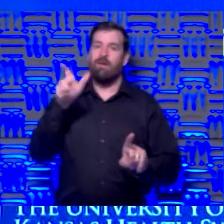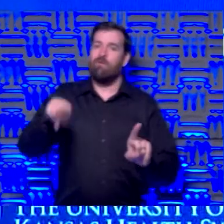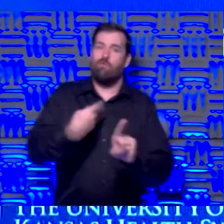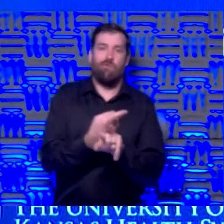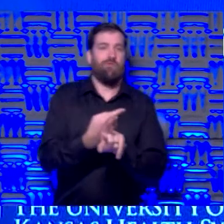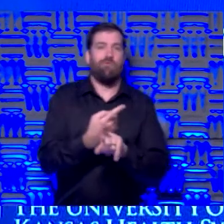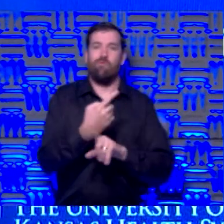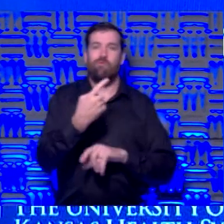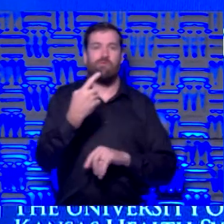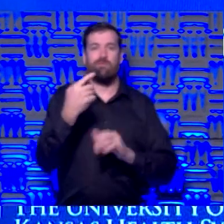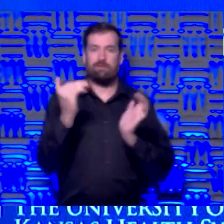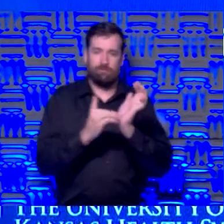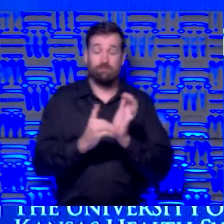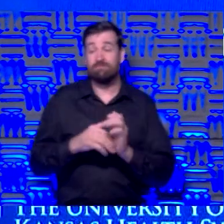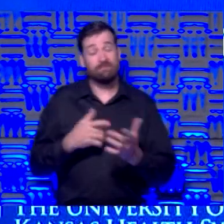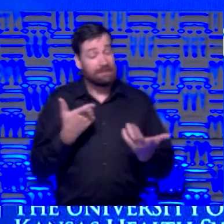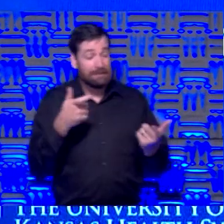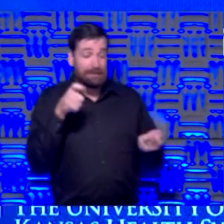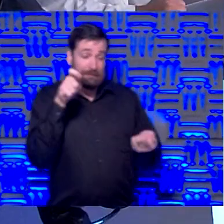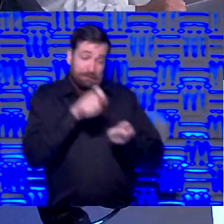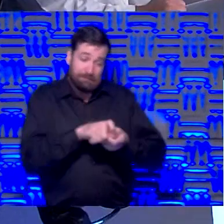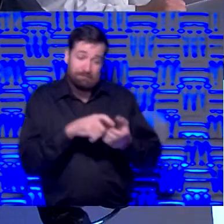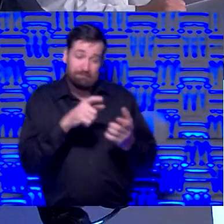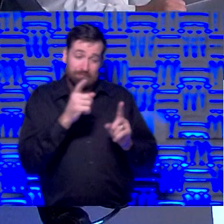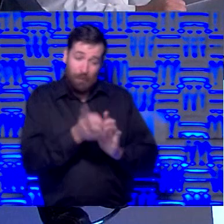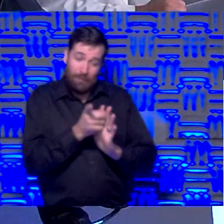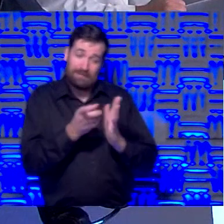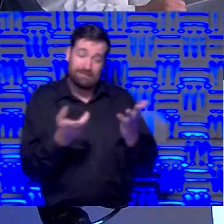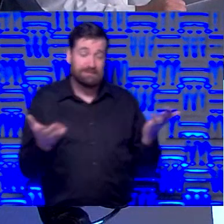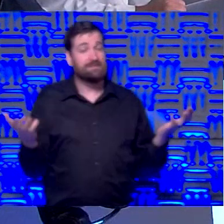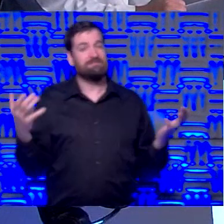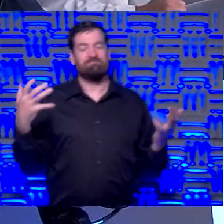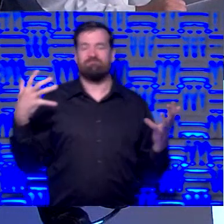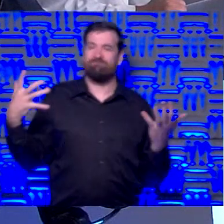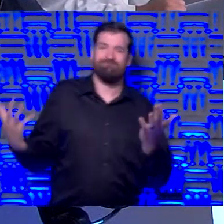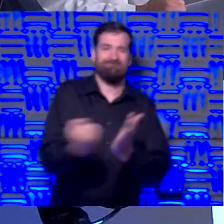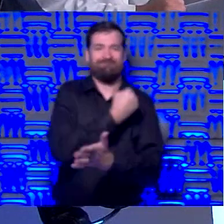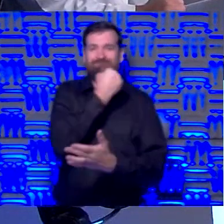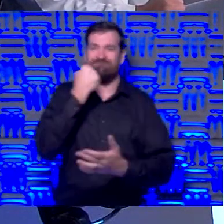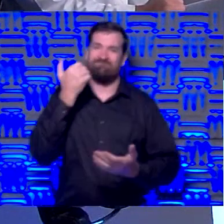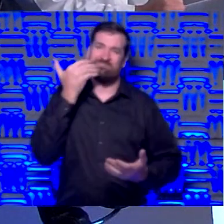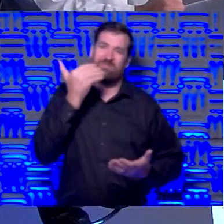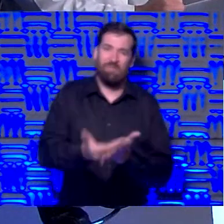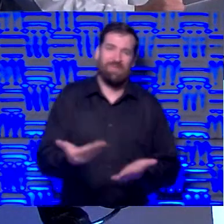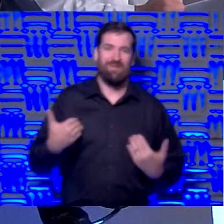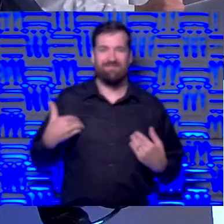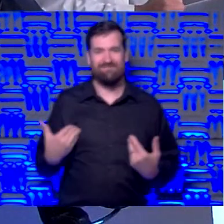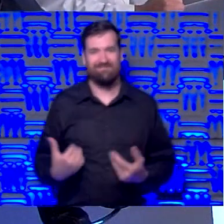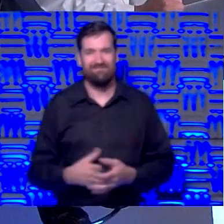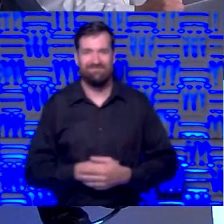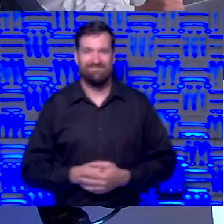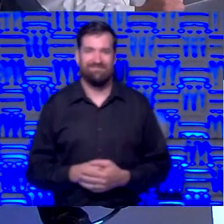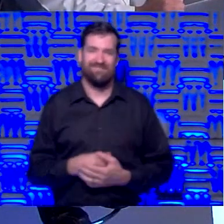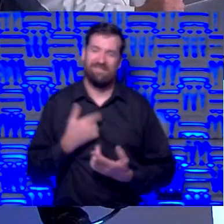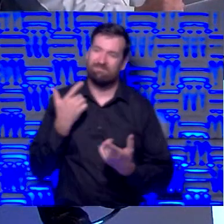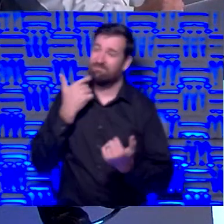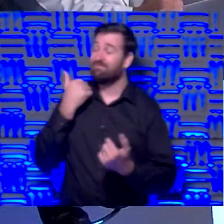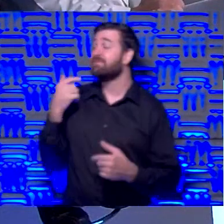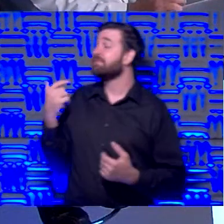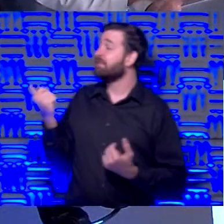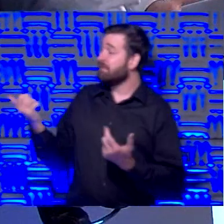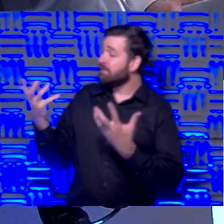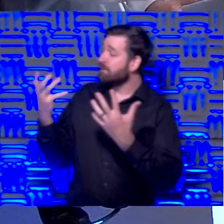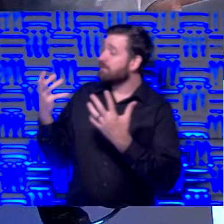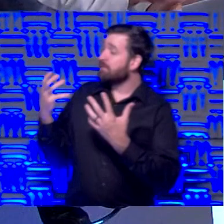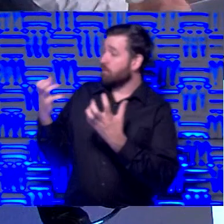are. Right. Well, turns out at this particular moment in time, that's a good valuable asset. It is indeed. And I would like to